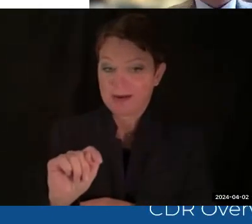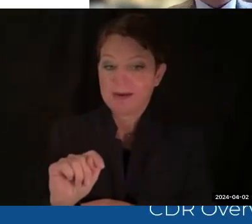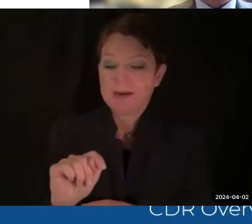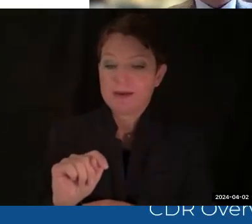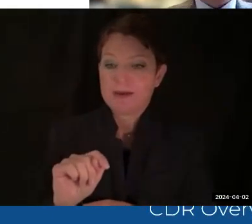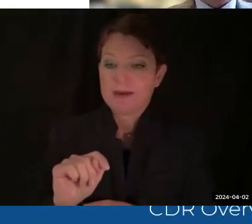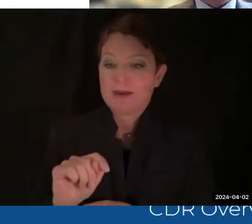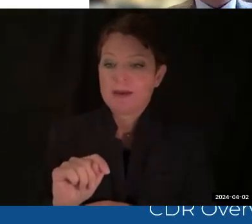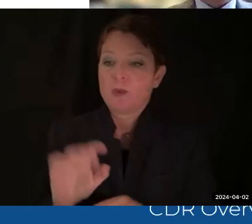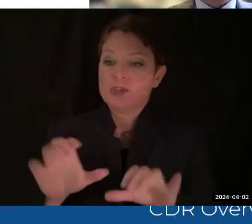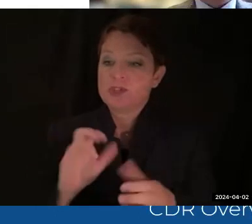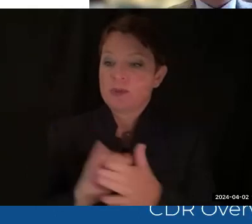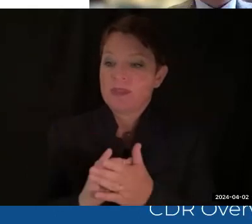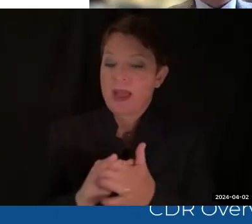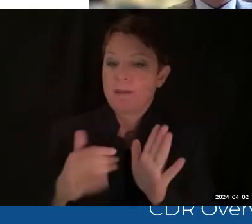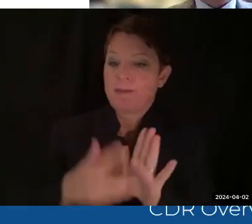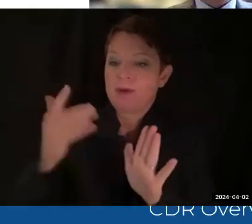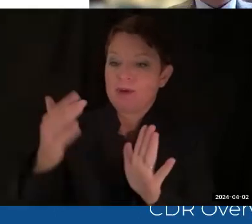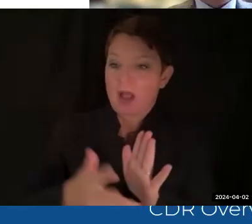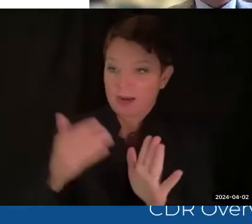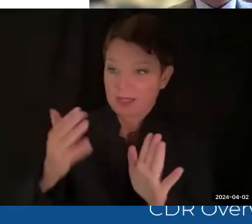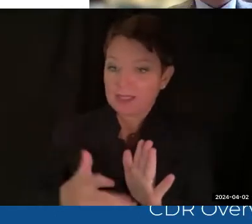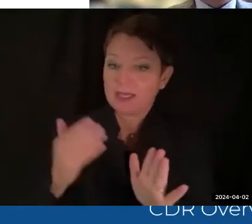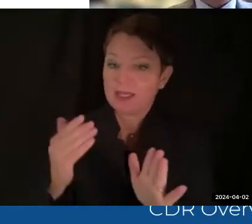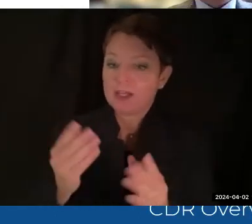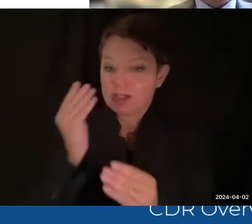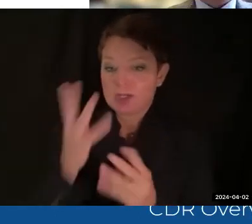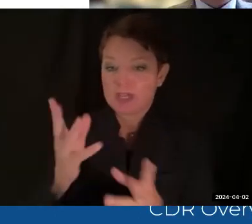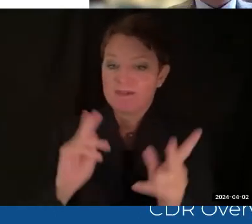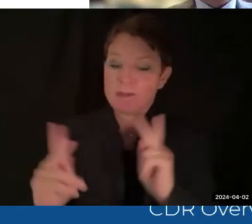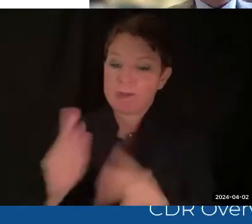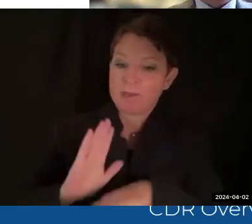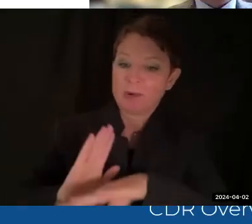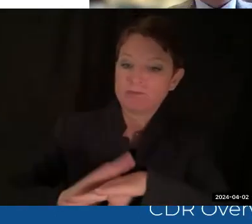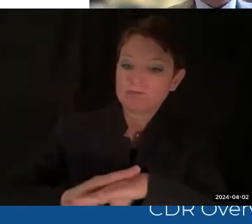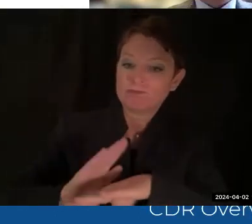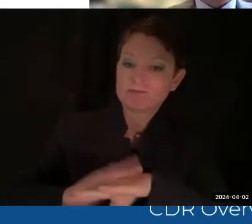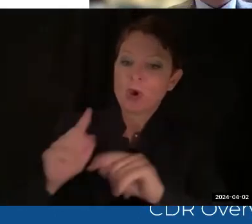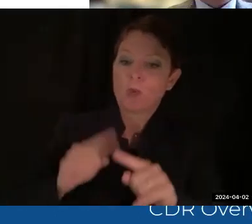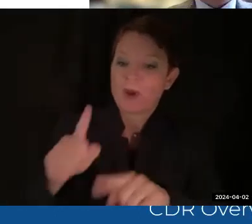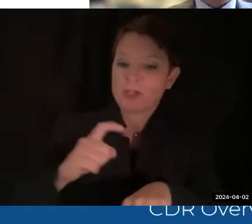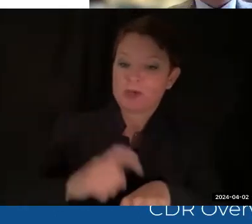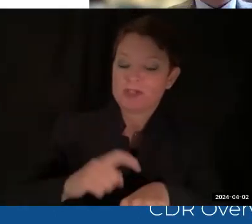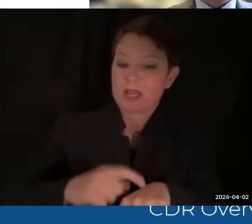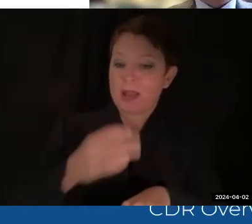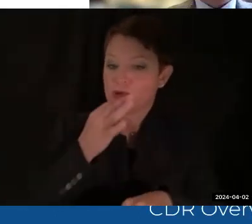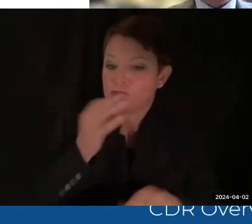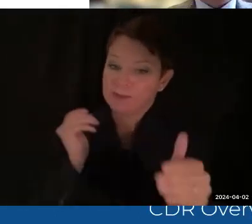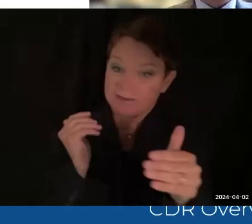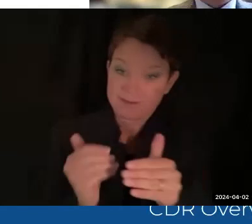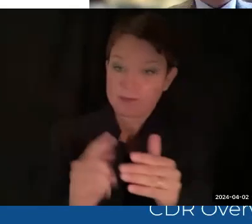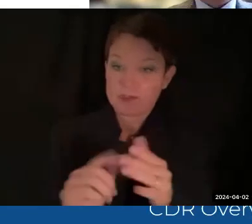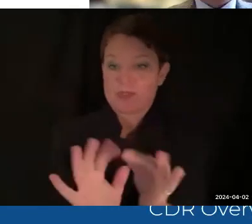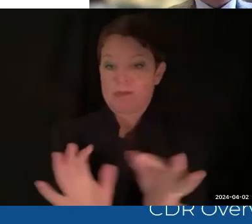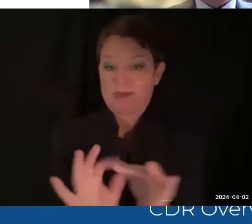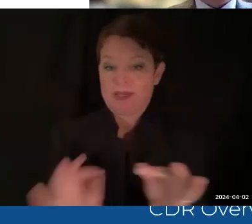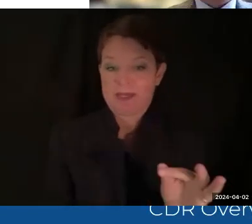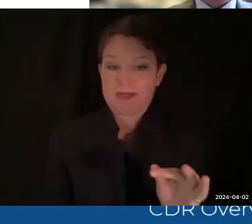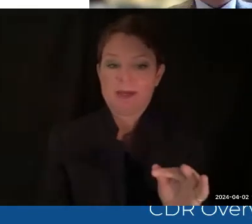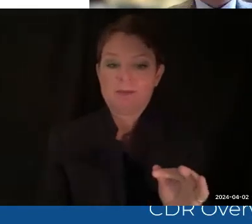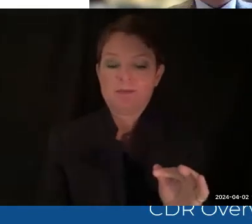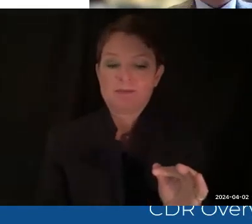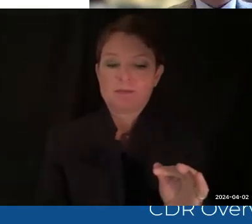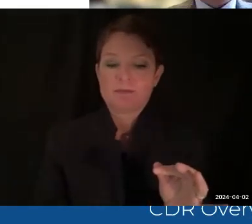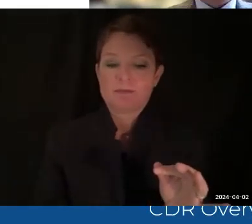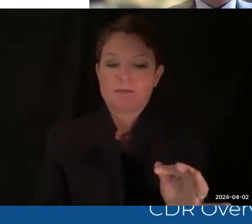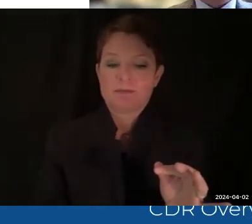that periodically to give the participants a sense of when their time to speak is coming. And if you did not